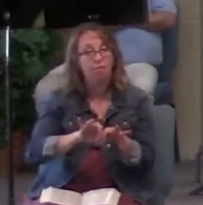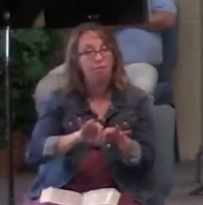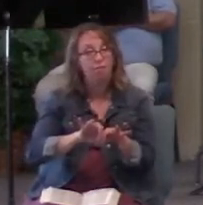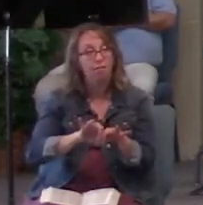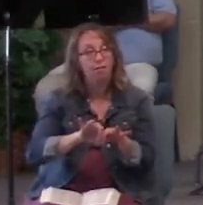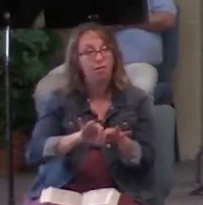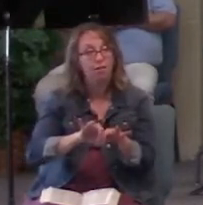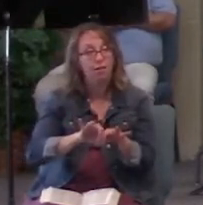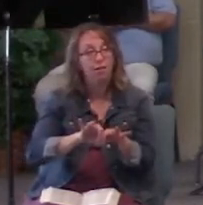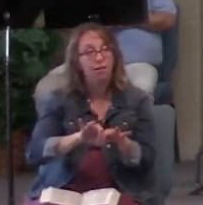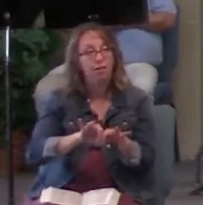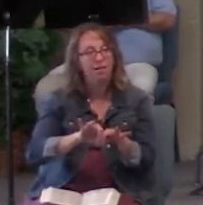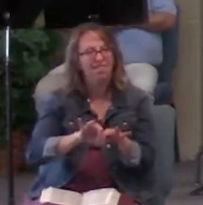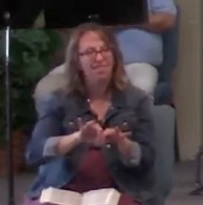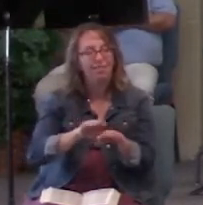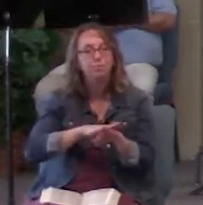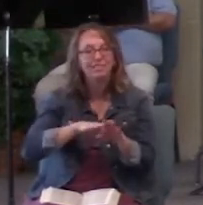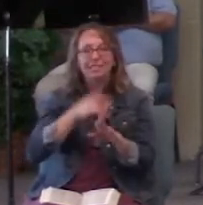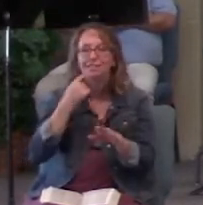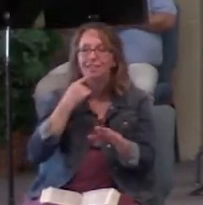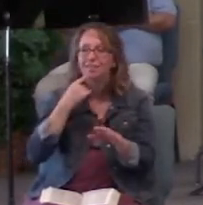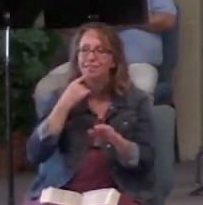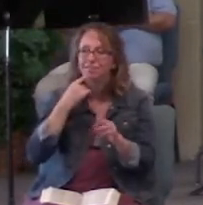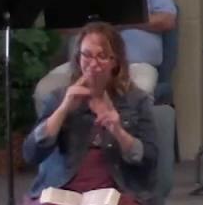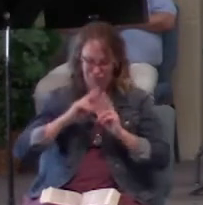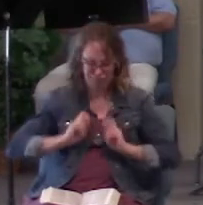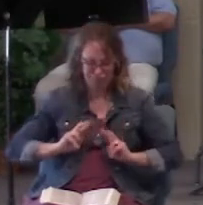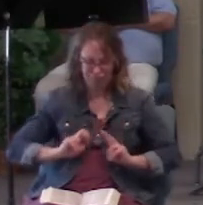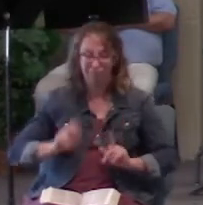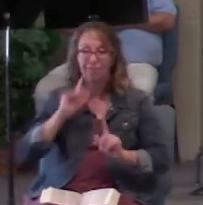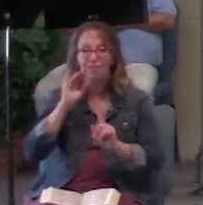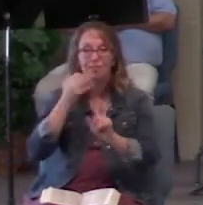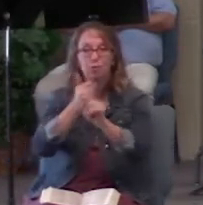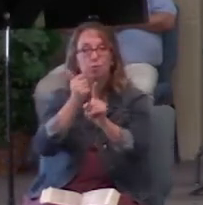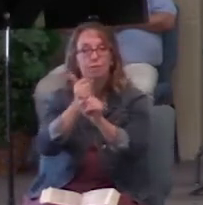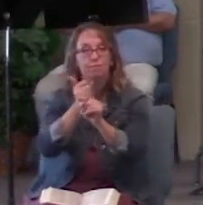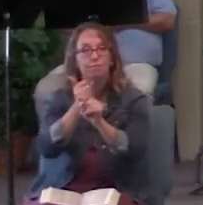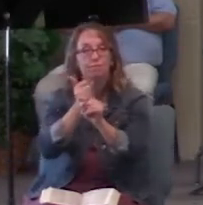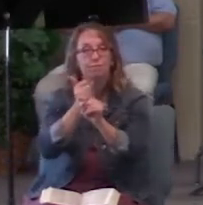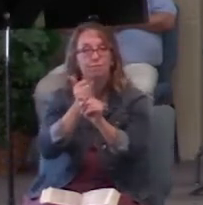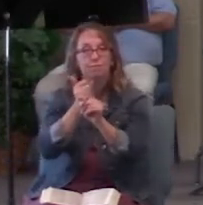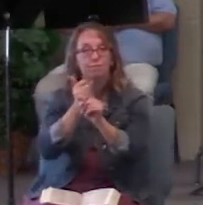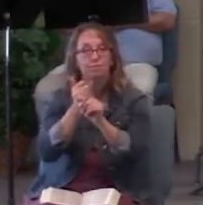That basically take stock of yourself.